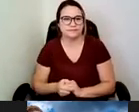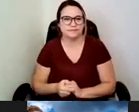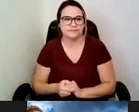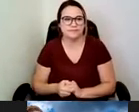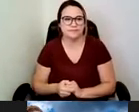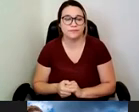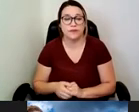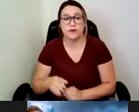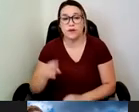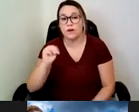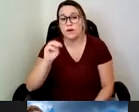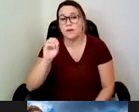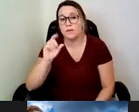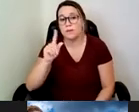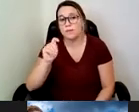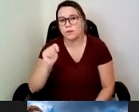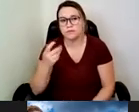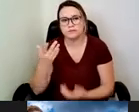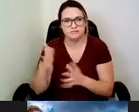The molds we've talked about. Next.